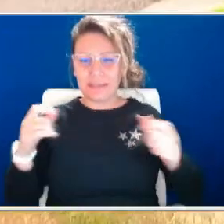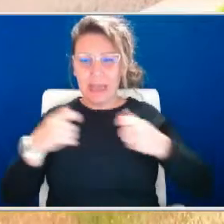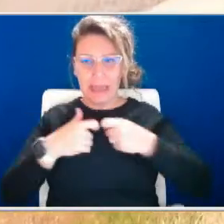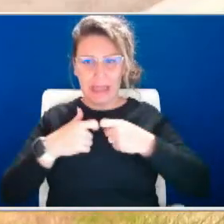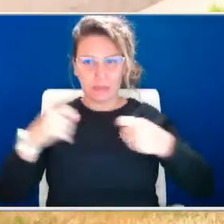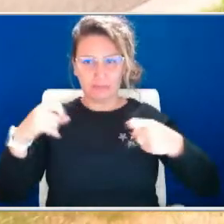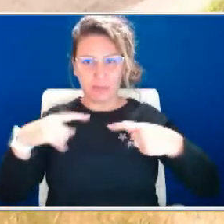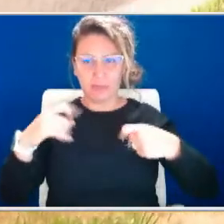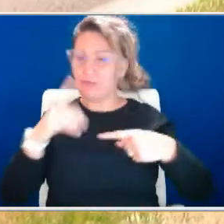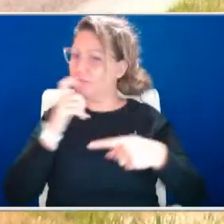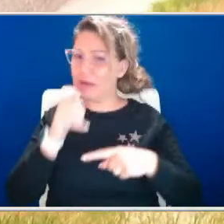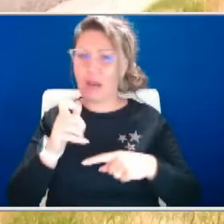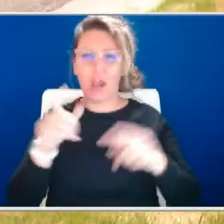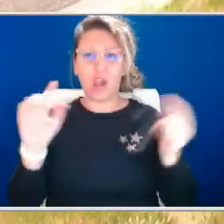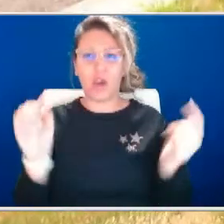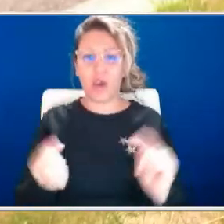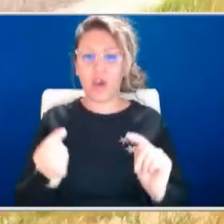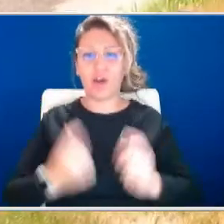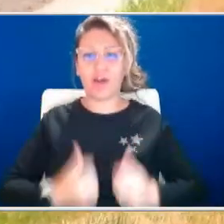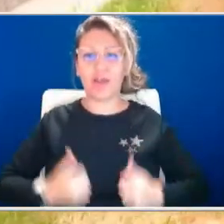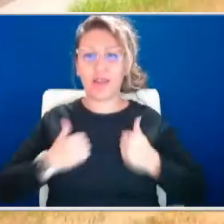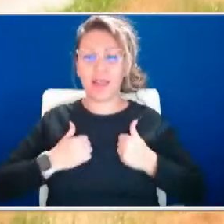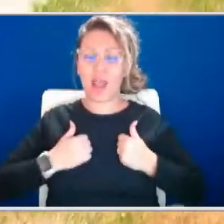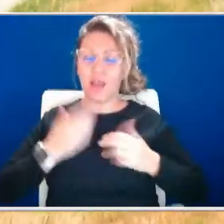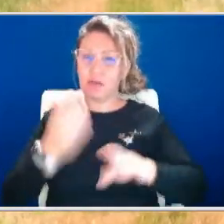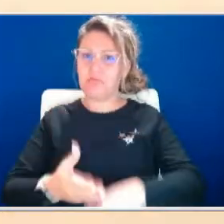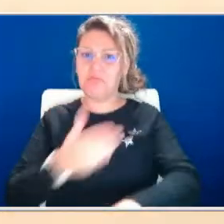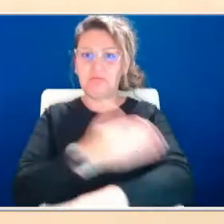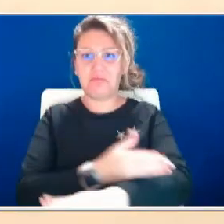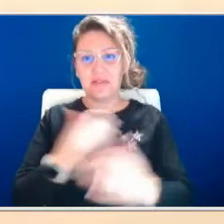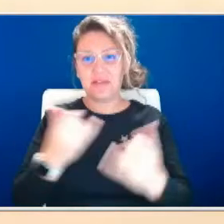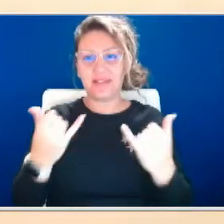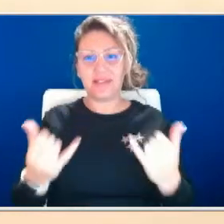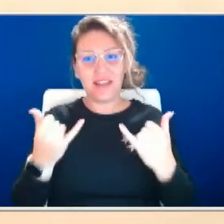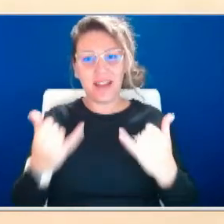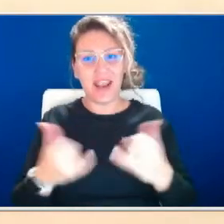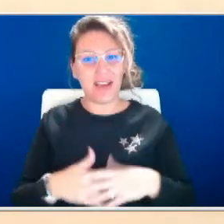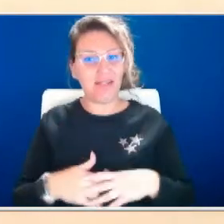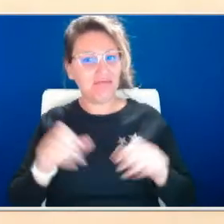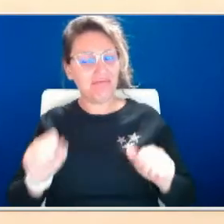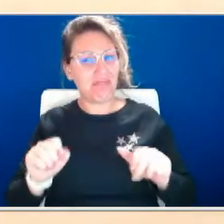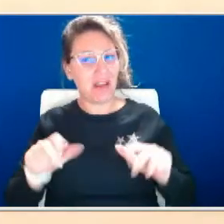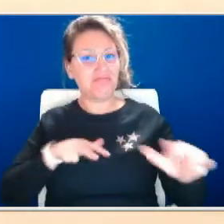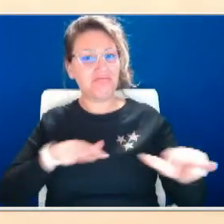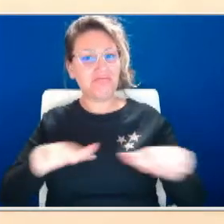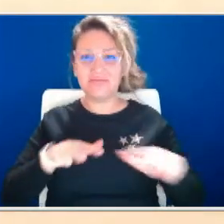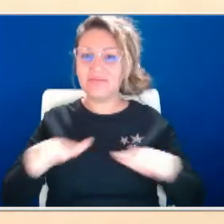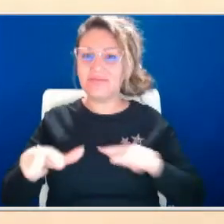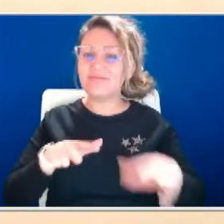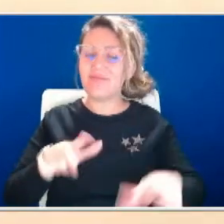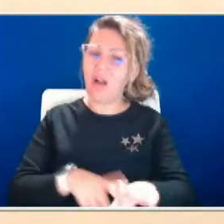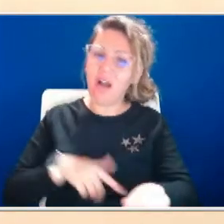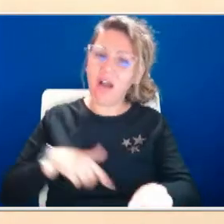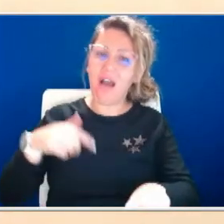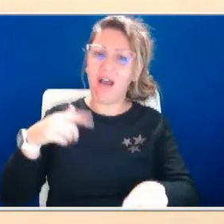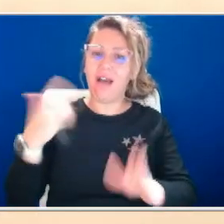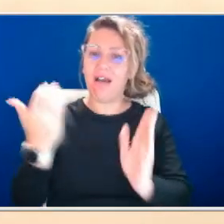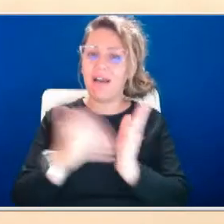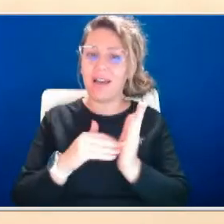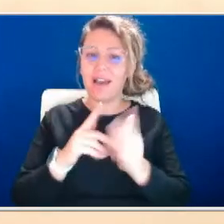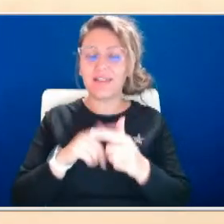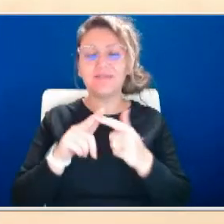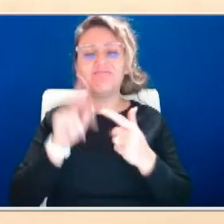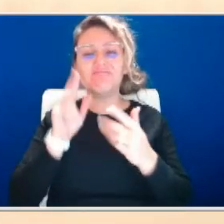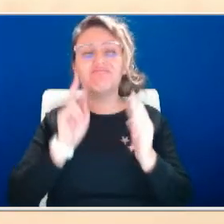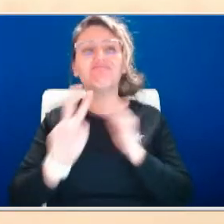doesn't hurt. He says life is so much better now, he's even able to take long walks again. And he's looking forward to a